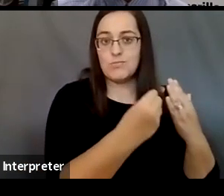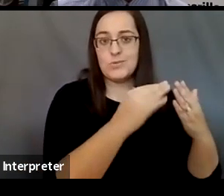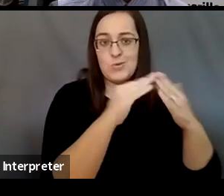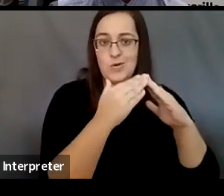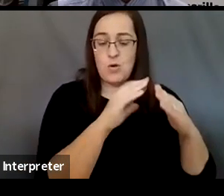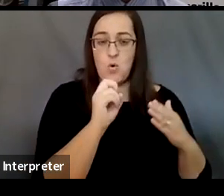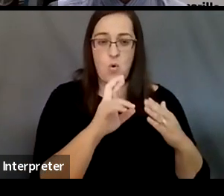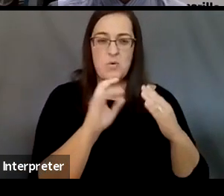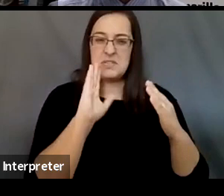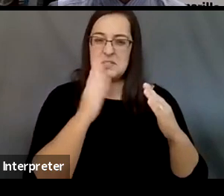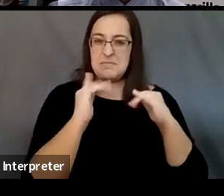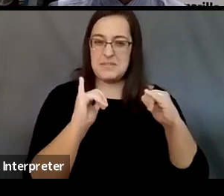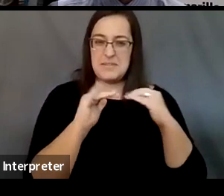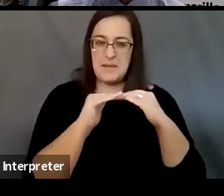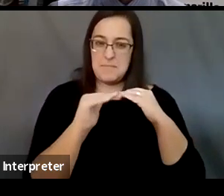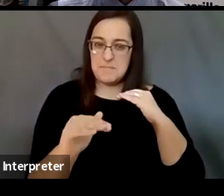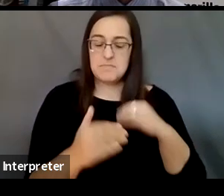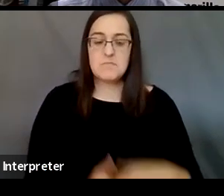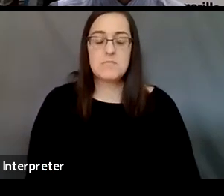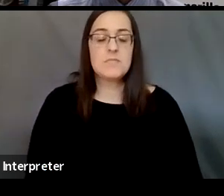we have been?